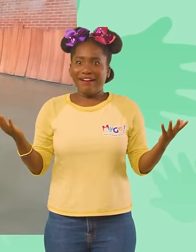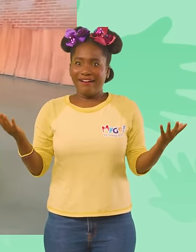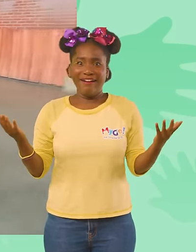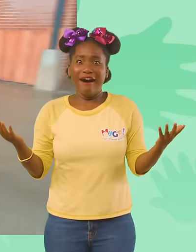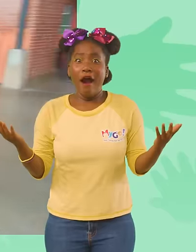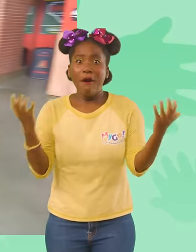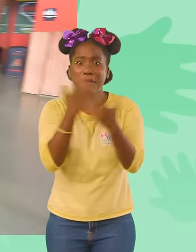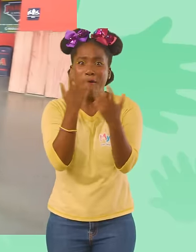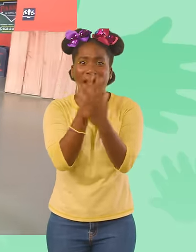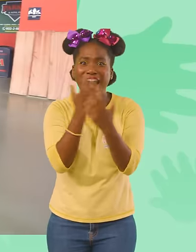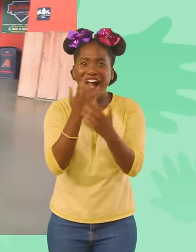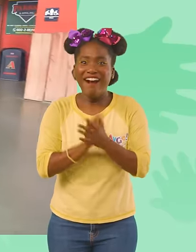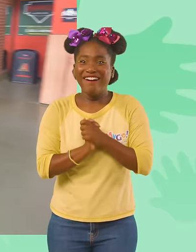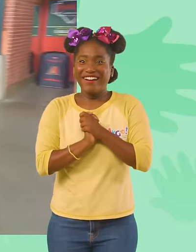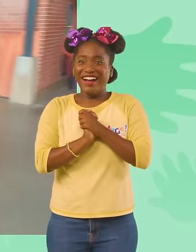Whoa.